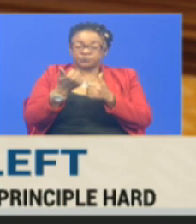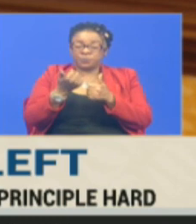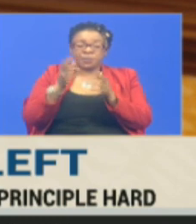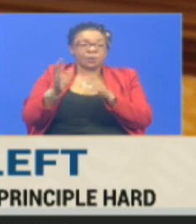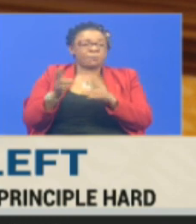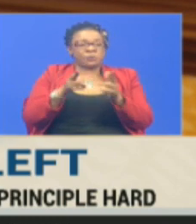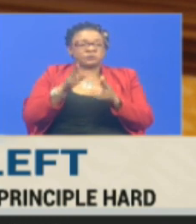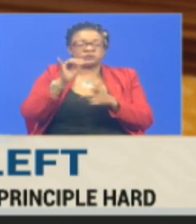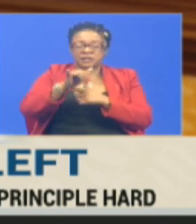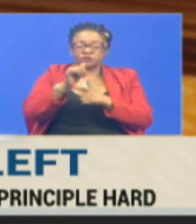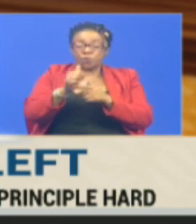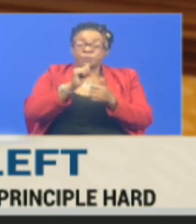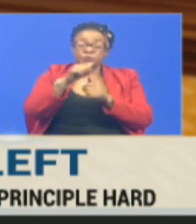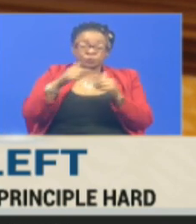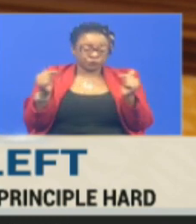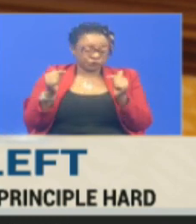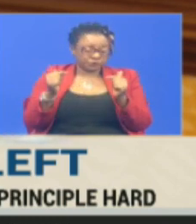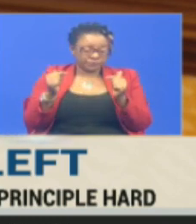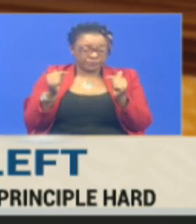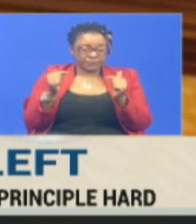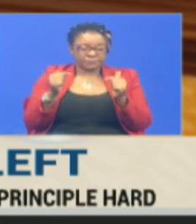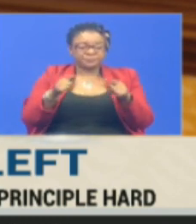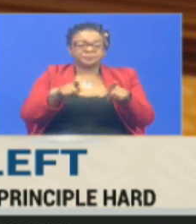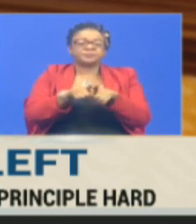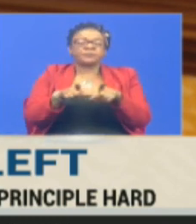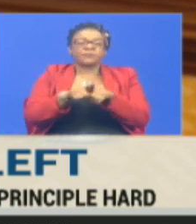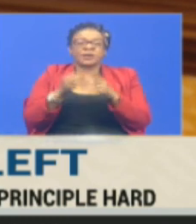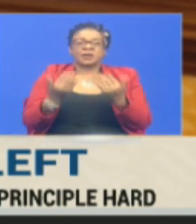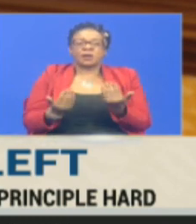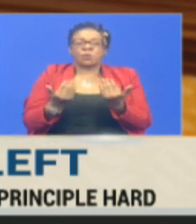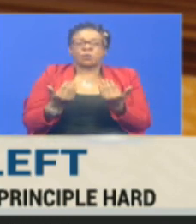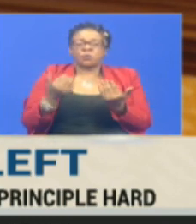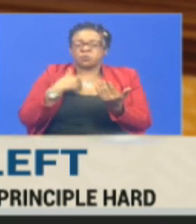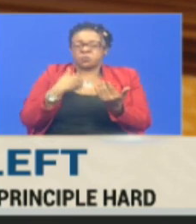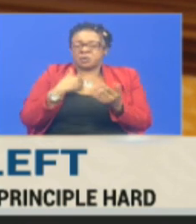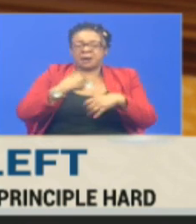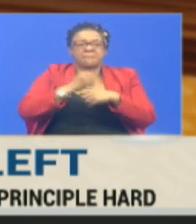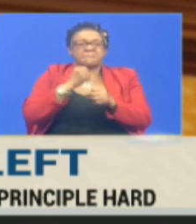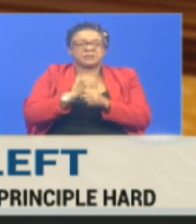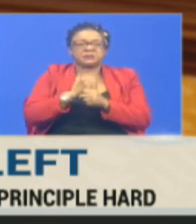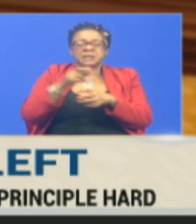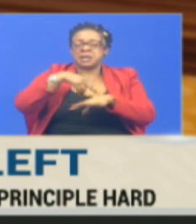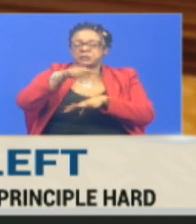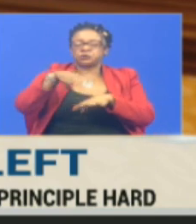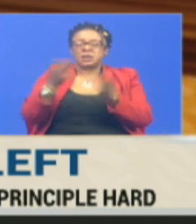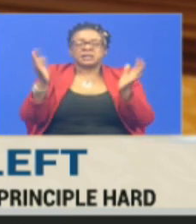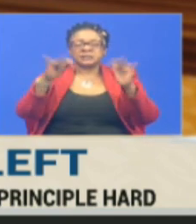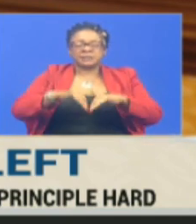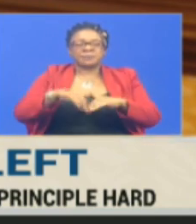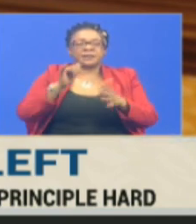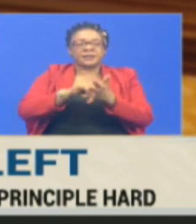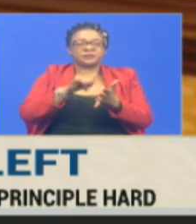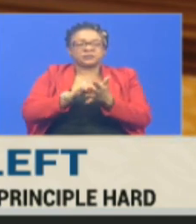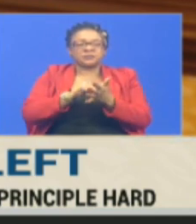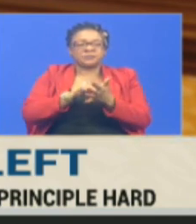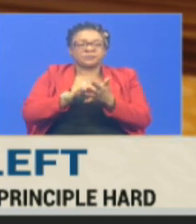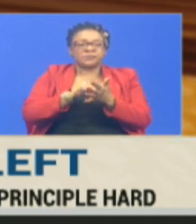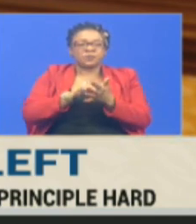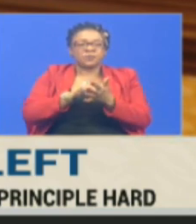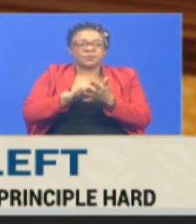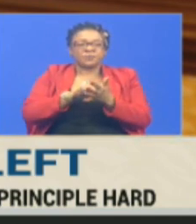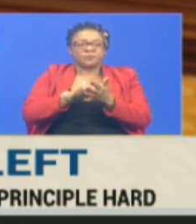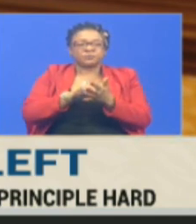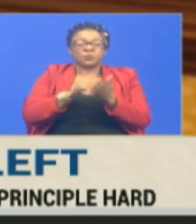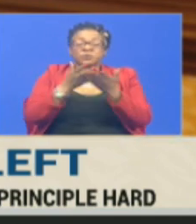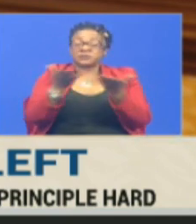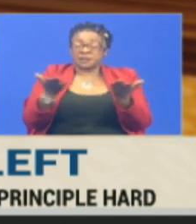post. And so now we ended up with a National Assembly that was bloated. And then this